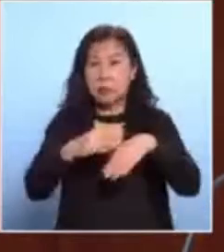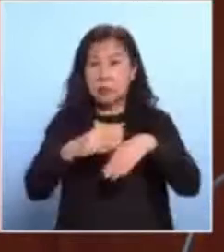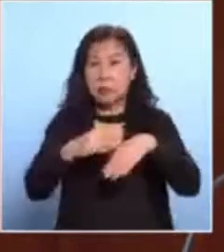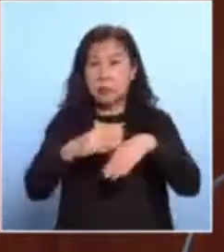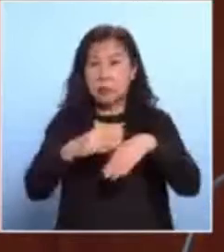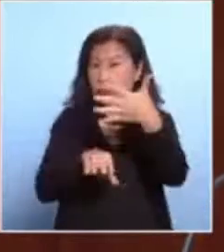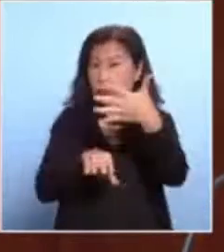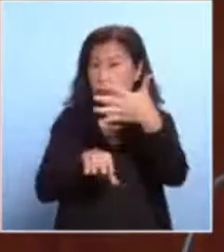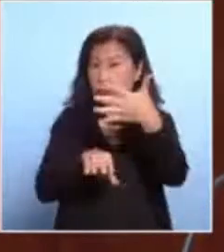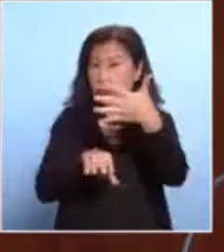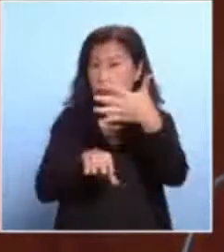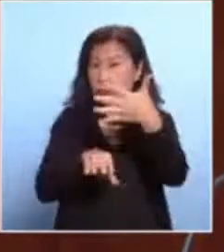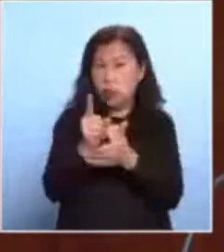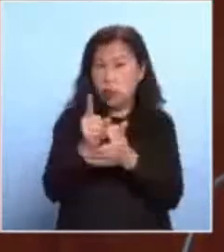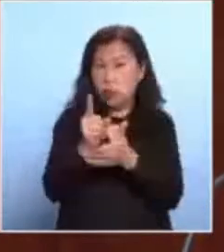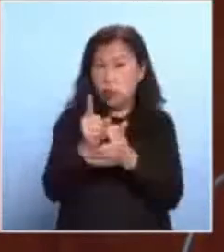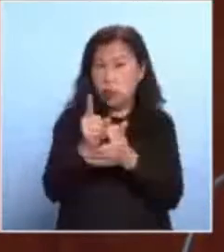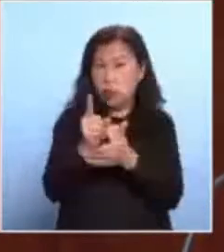enhancement,